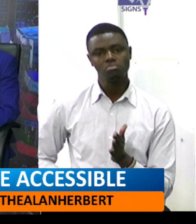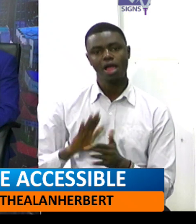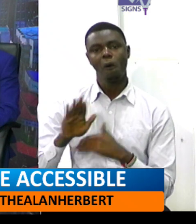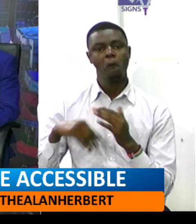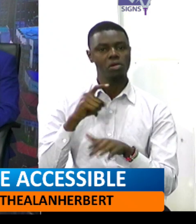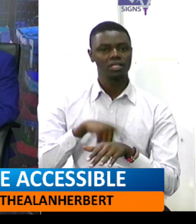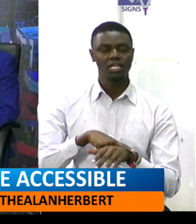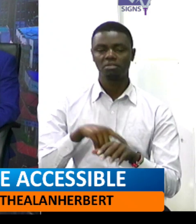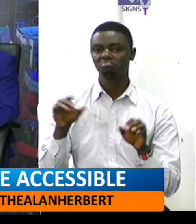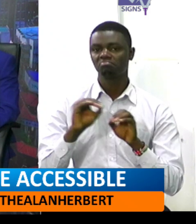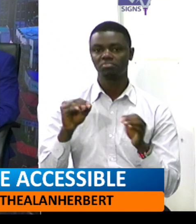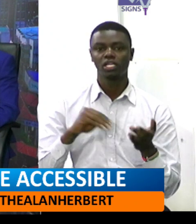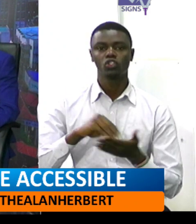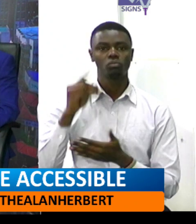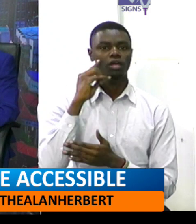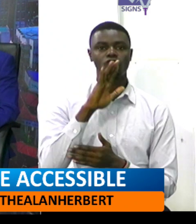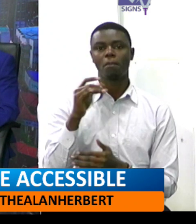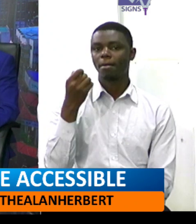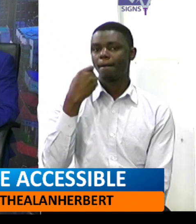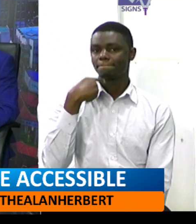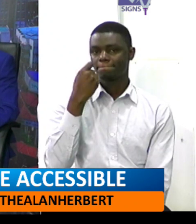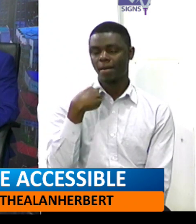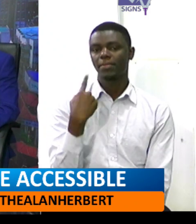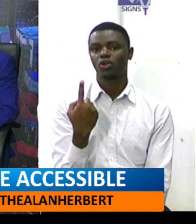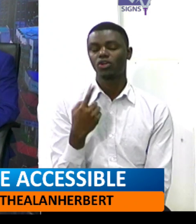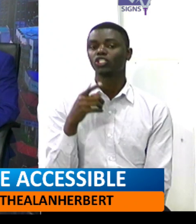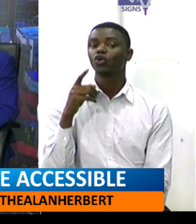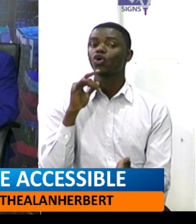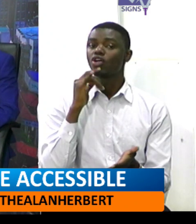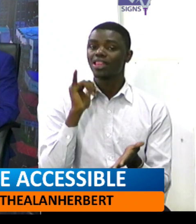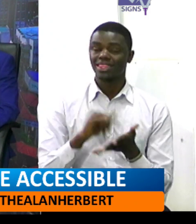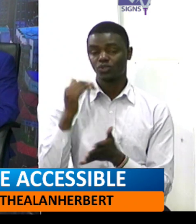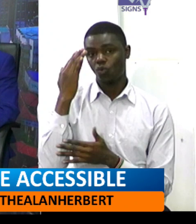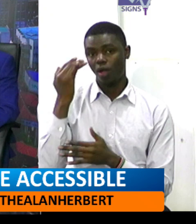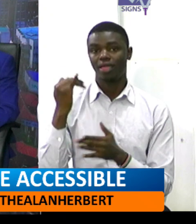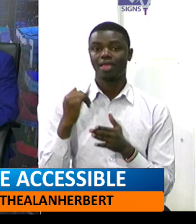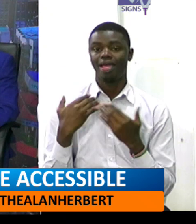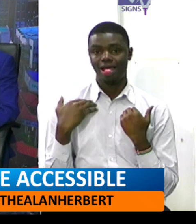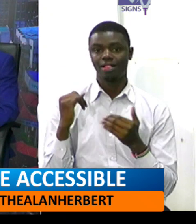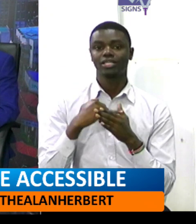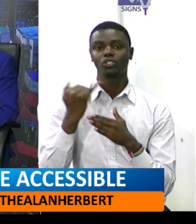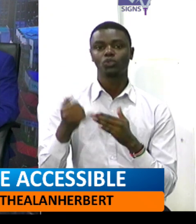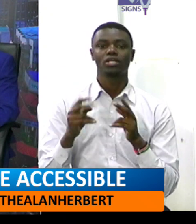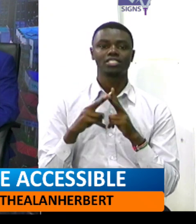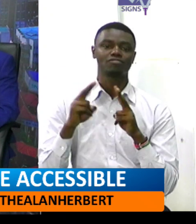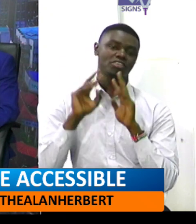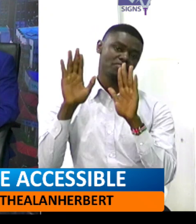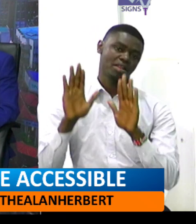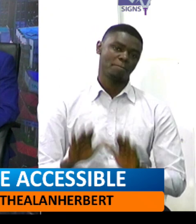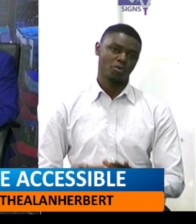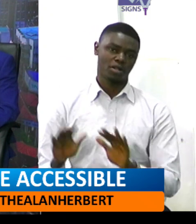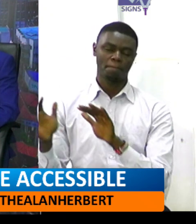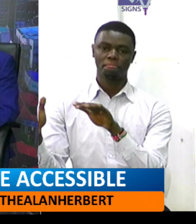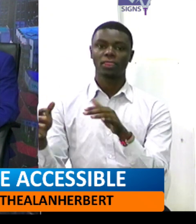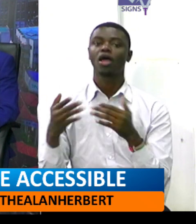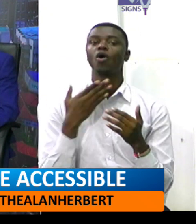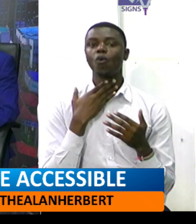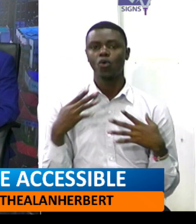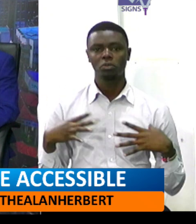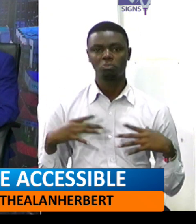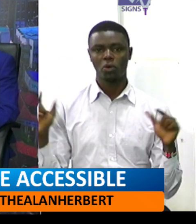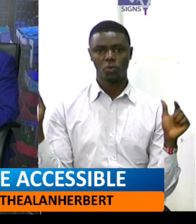to pay for your medical expenses. Yeah. And that's why health insurance comes in. Yes. Interesting. Now I want us to take a quick